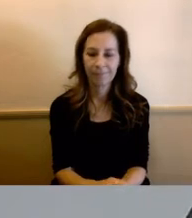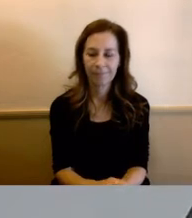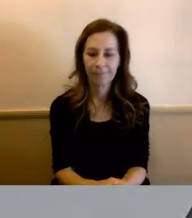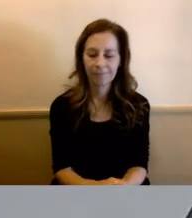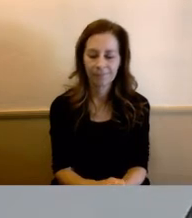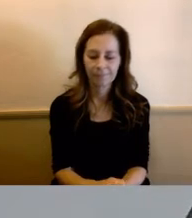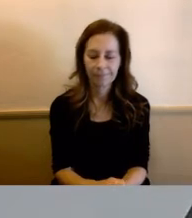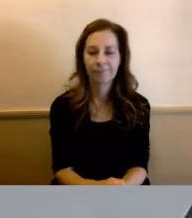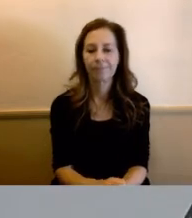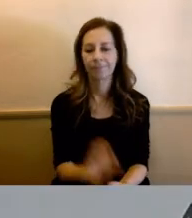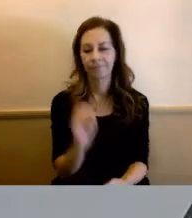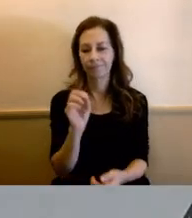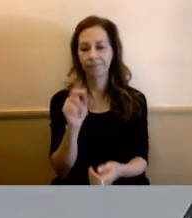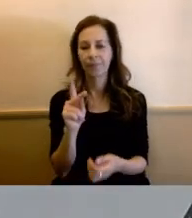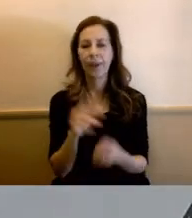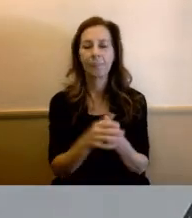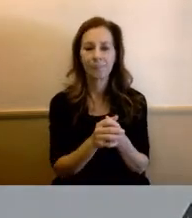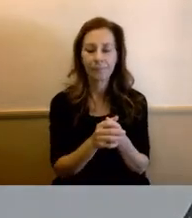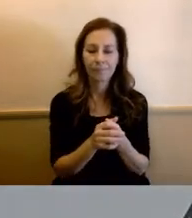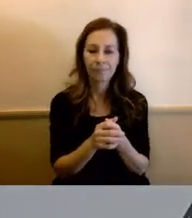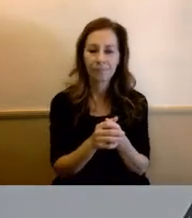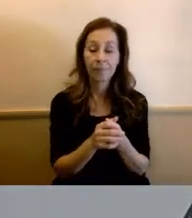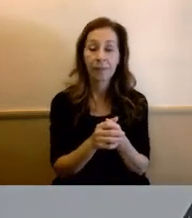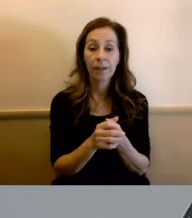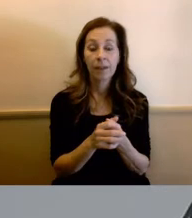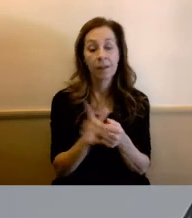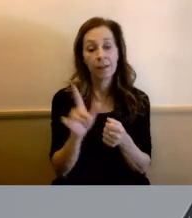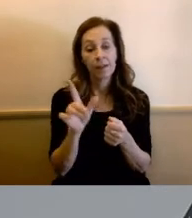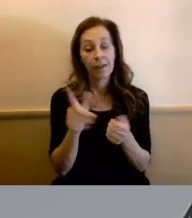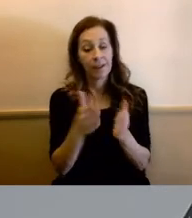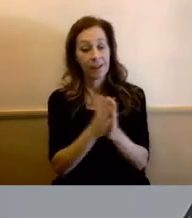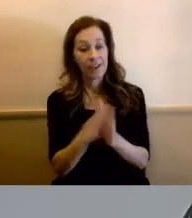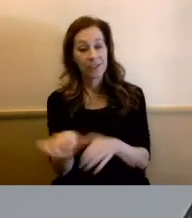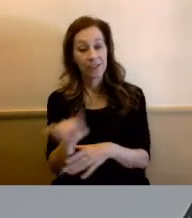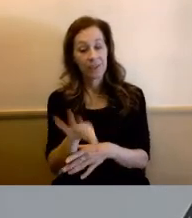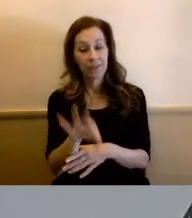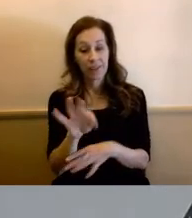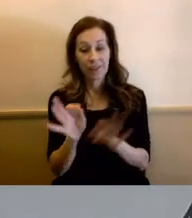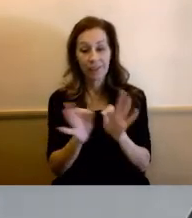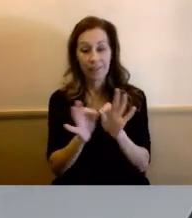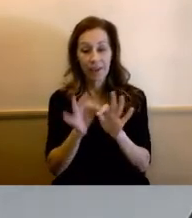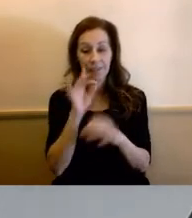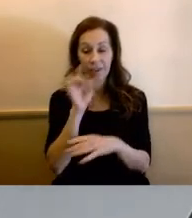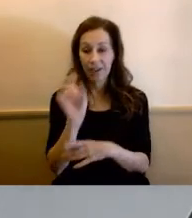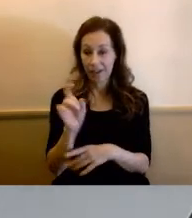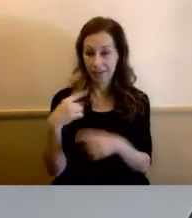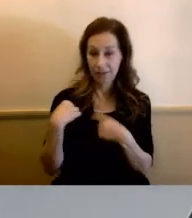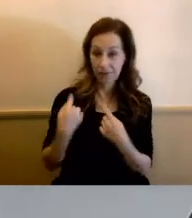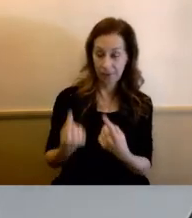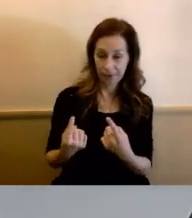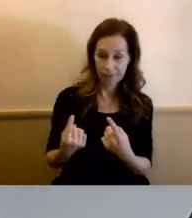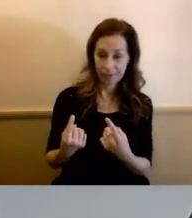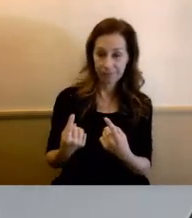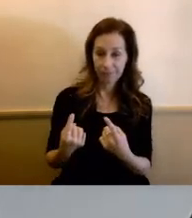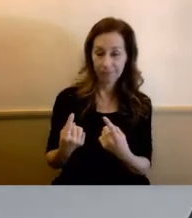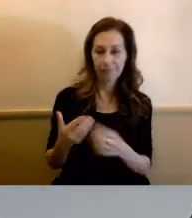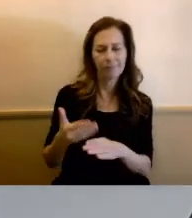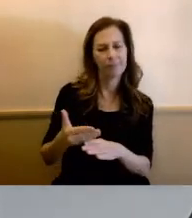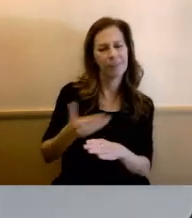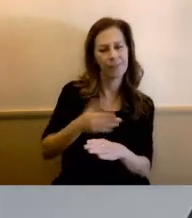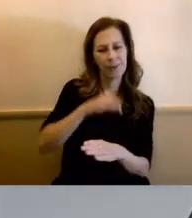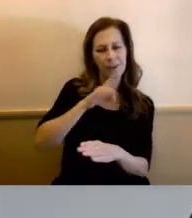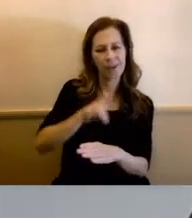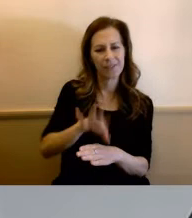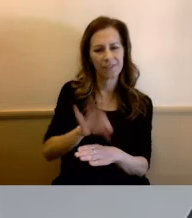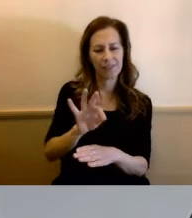Alright, so I asked for you to just find the value of x so far before we actually find the degree